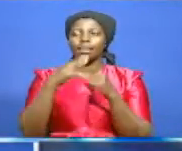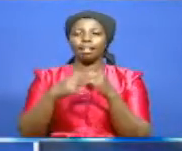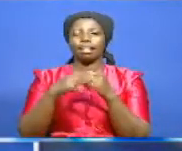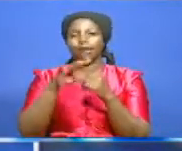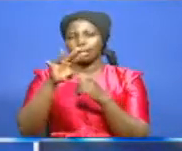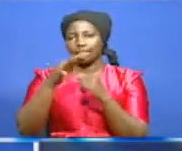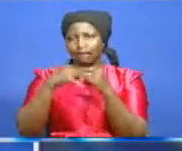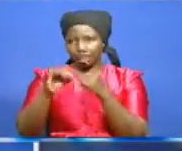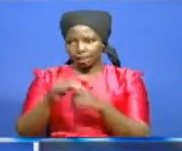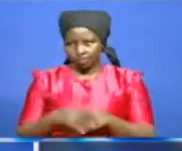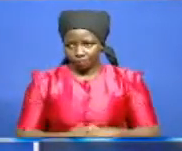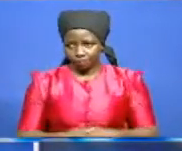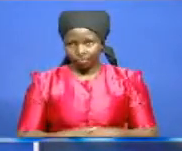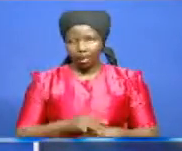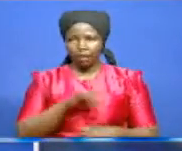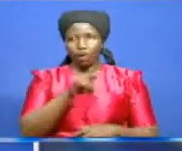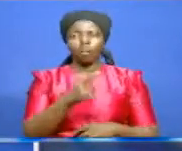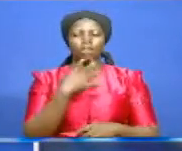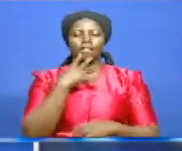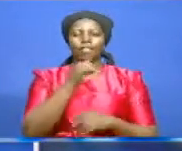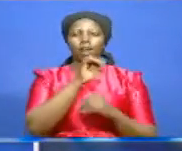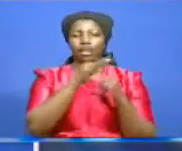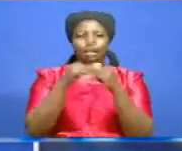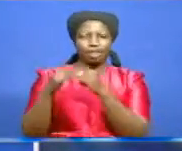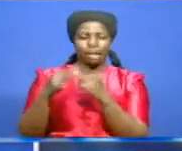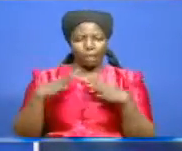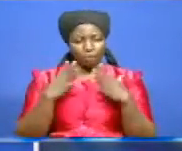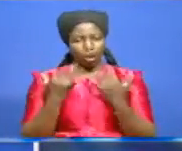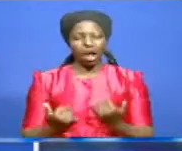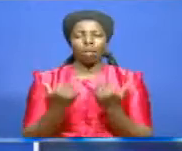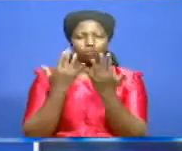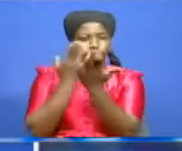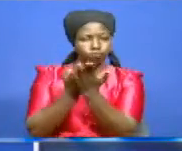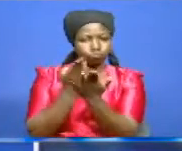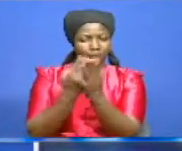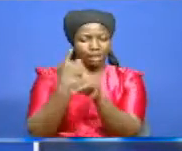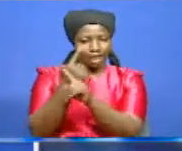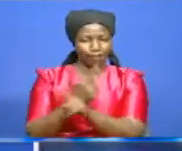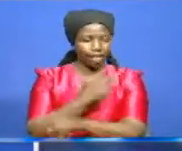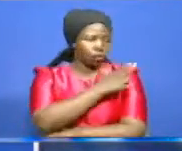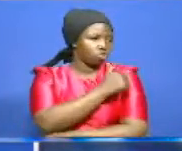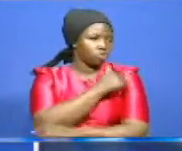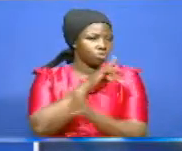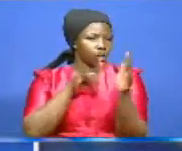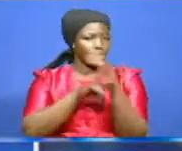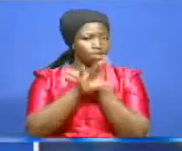100,980. A total of 1,588 patients are currently admitted at various health facilities countrywide.